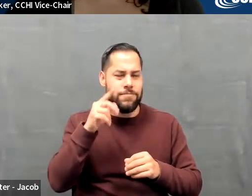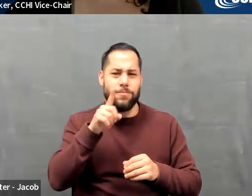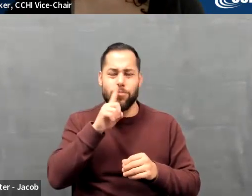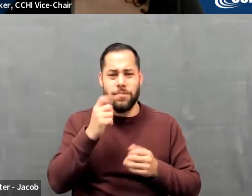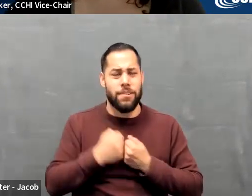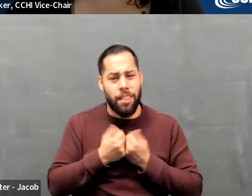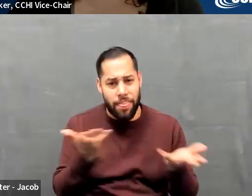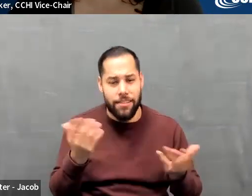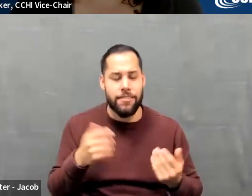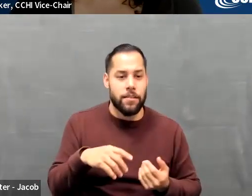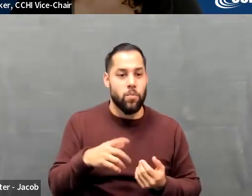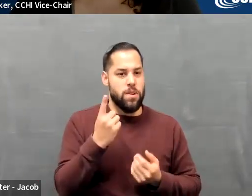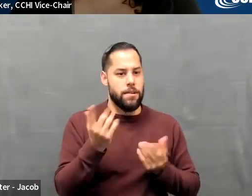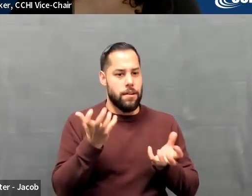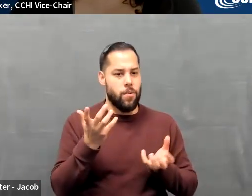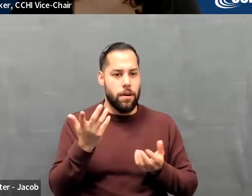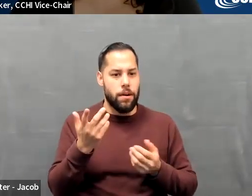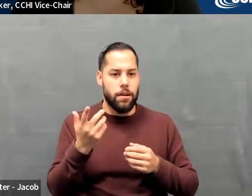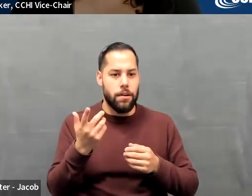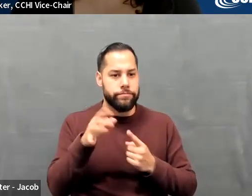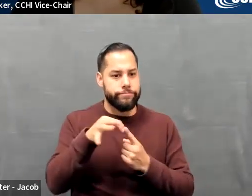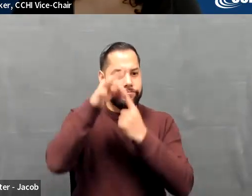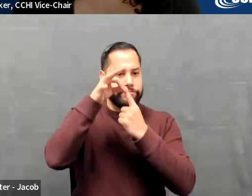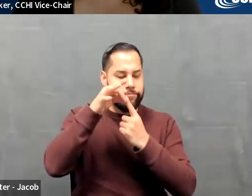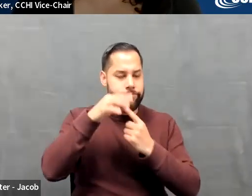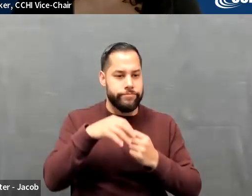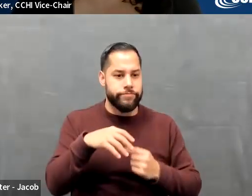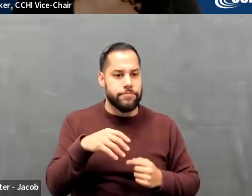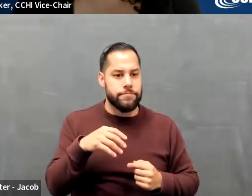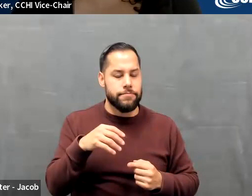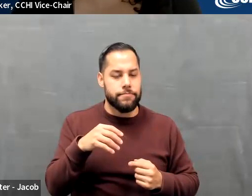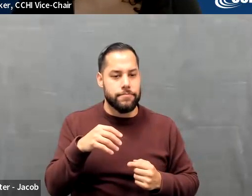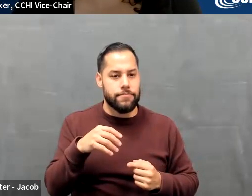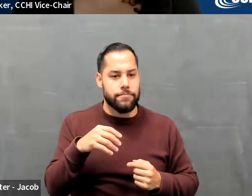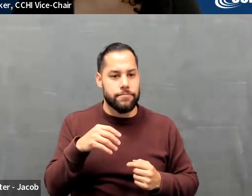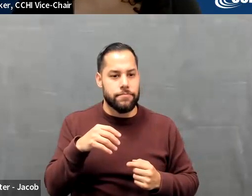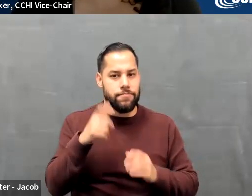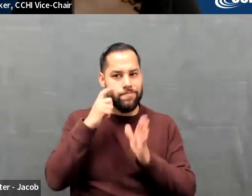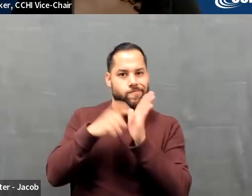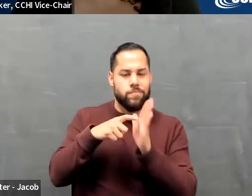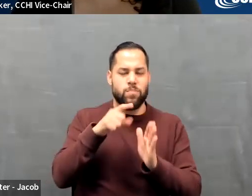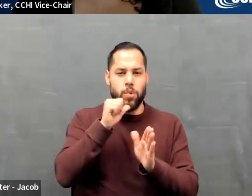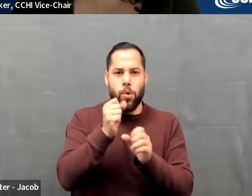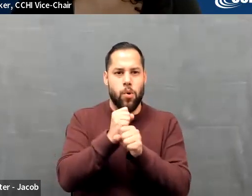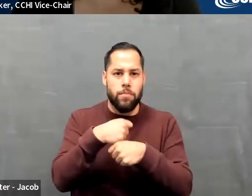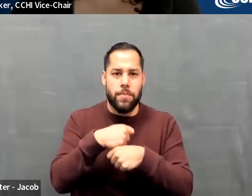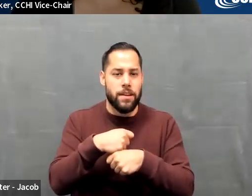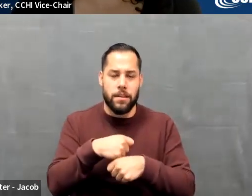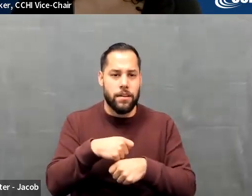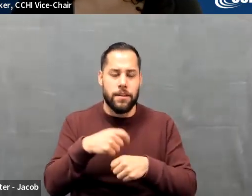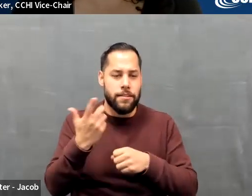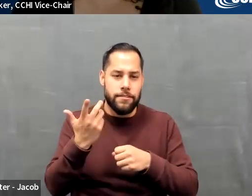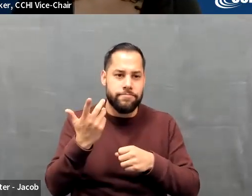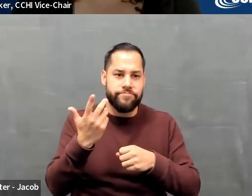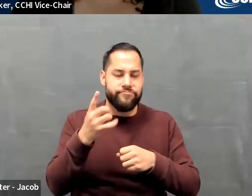so one thing that I do want to point out is, you know, don't make it excruciating. You know, do a news